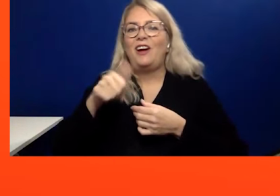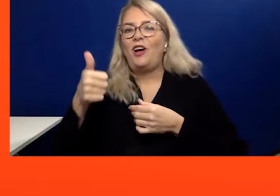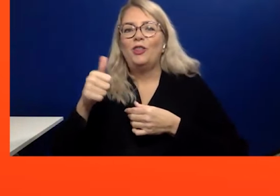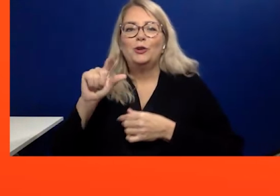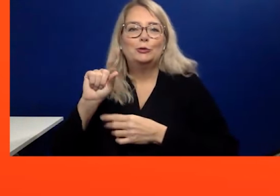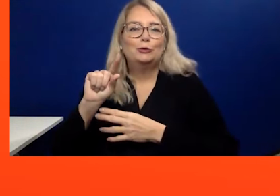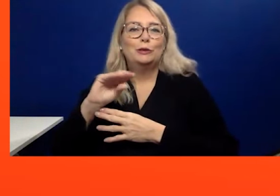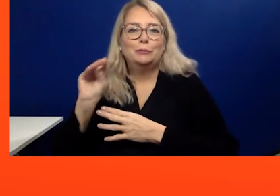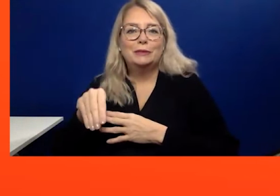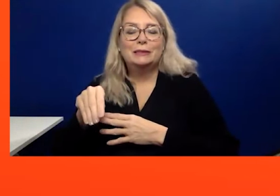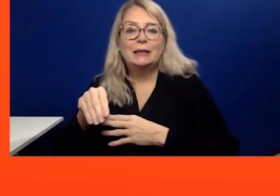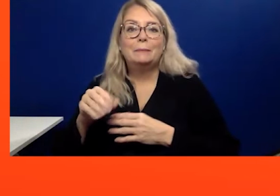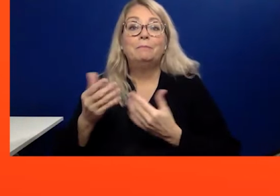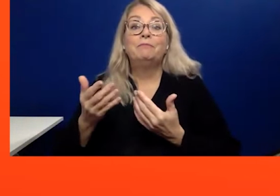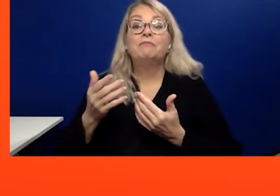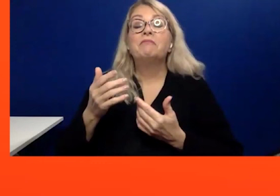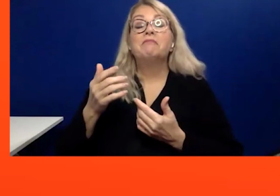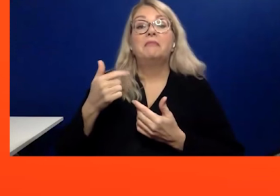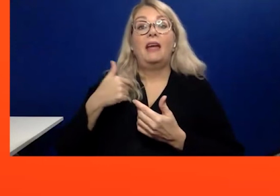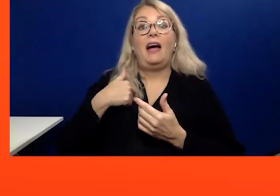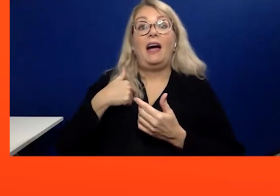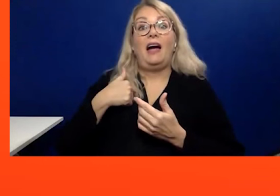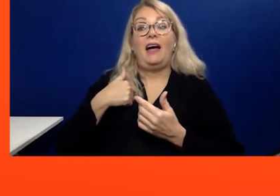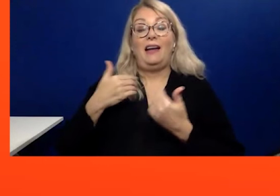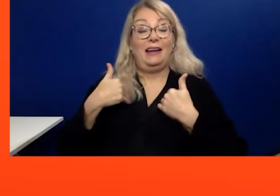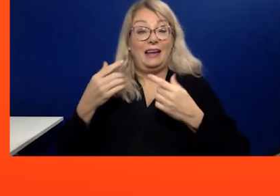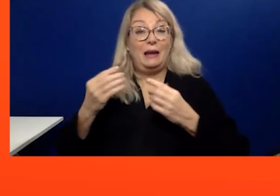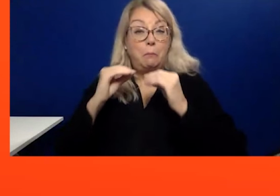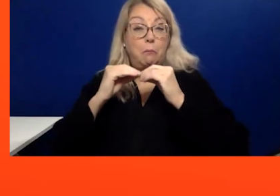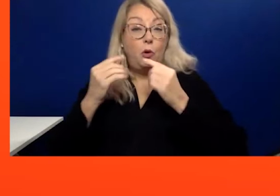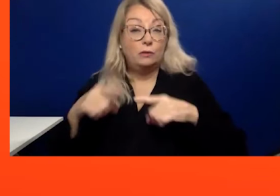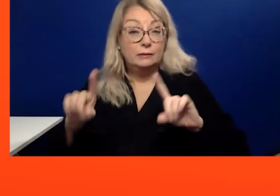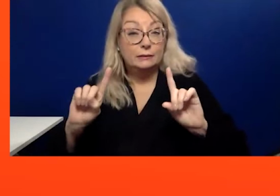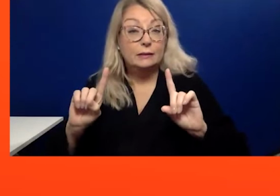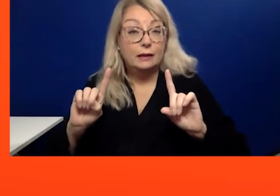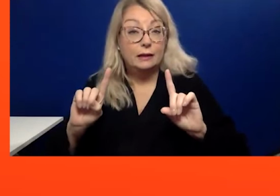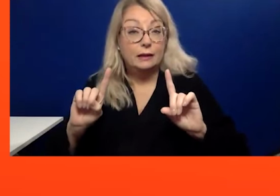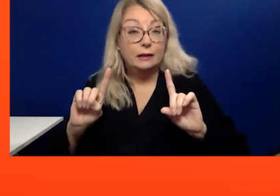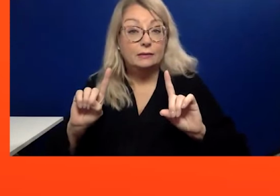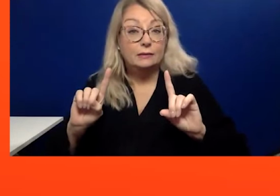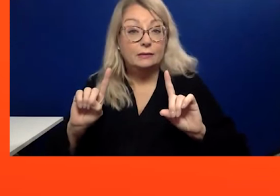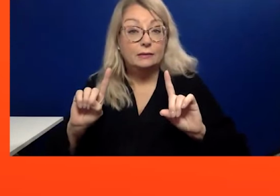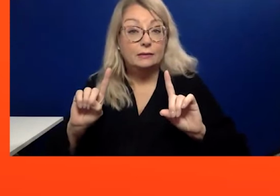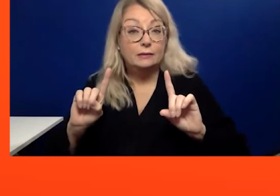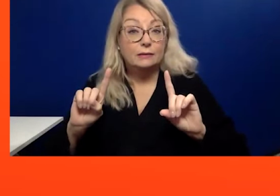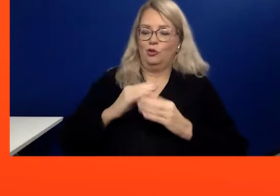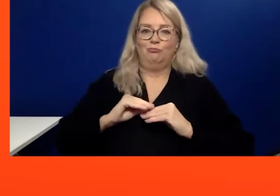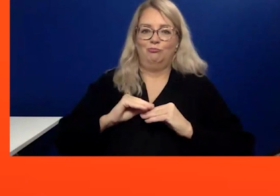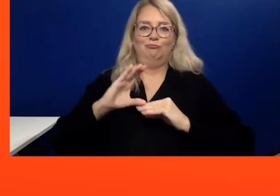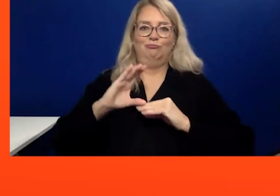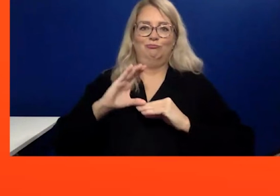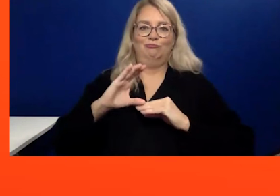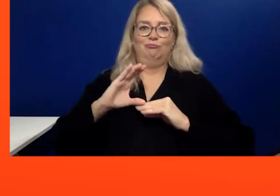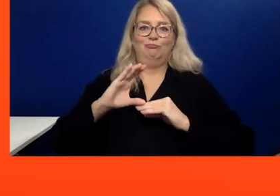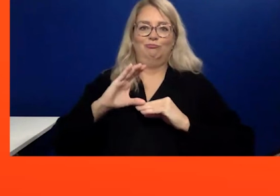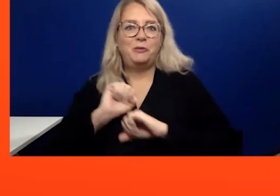other end better. So I felt good about my work. It wasn't a matter of just getting